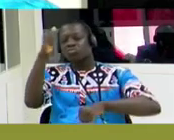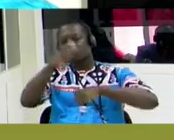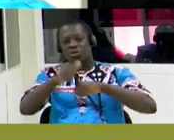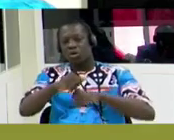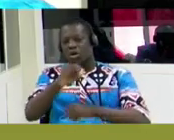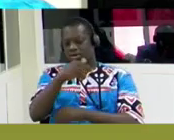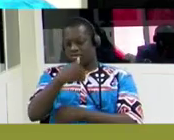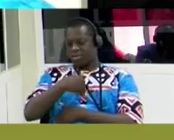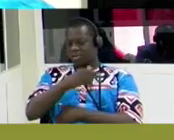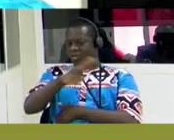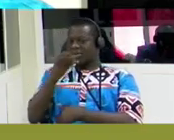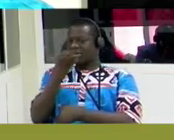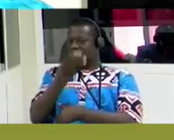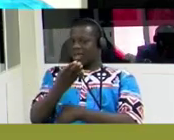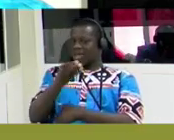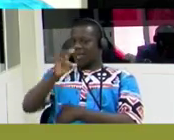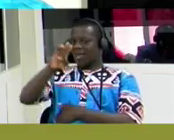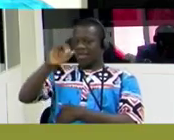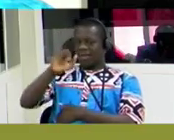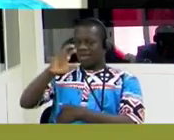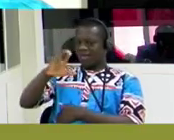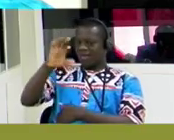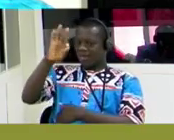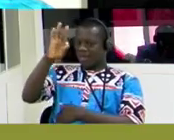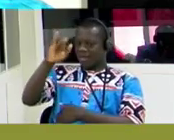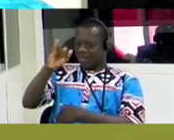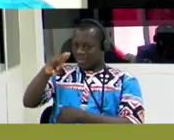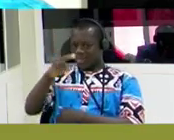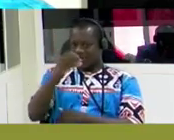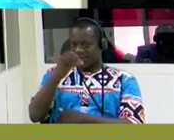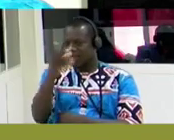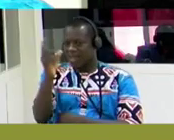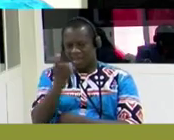said. Okay. I just asked, what do you say to the suggestion